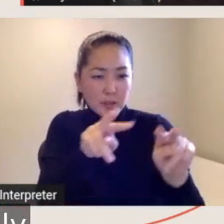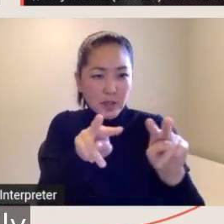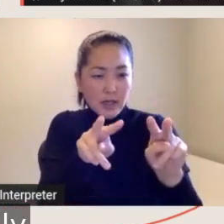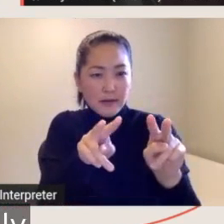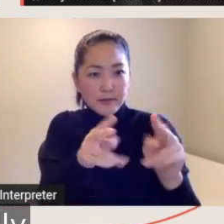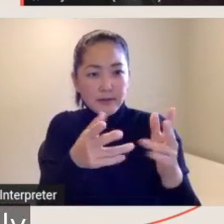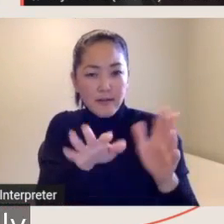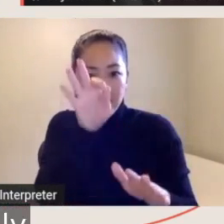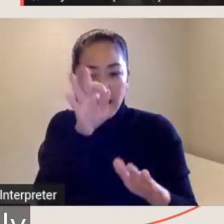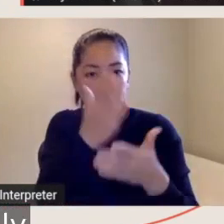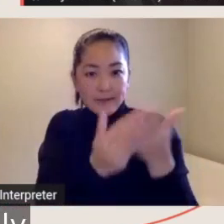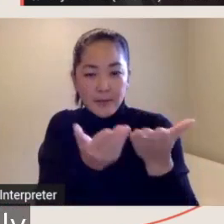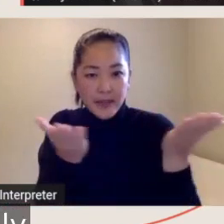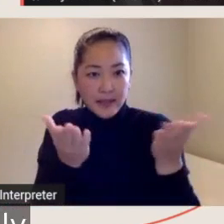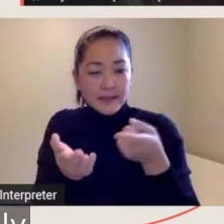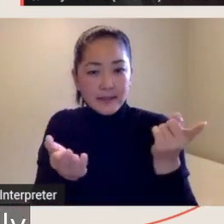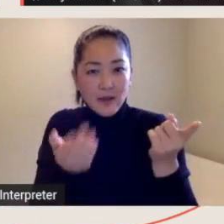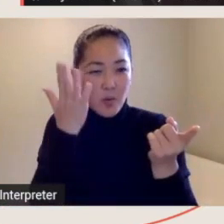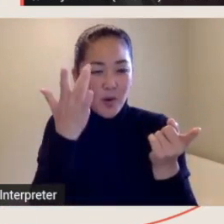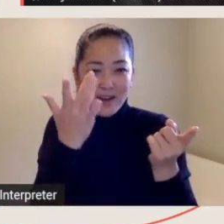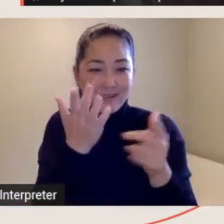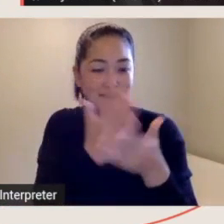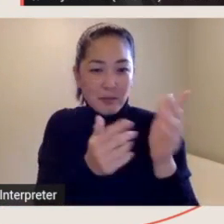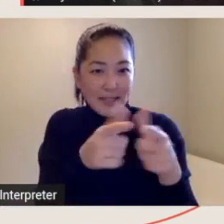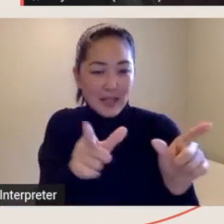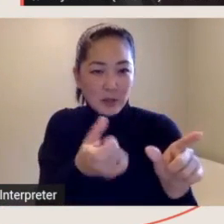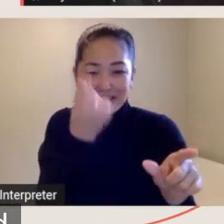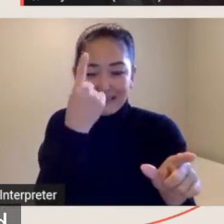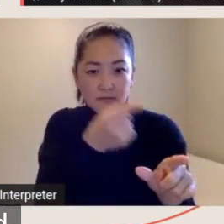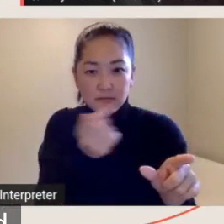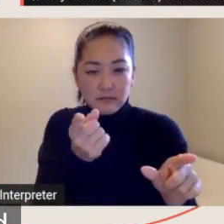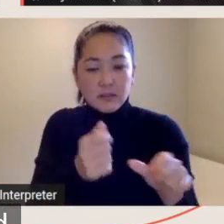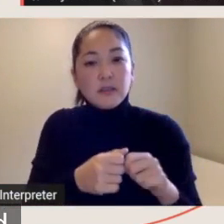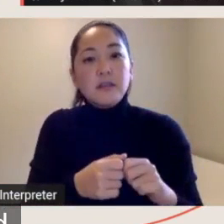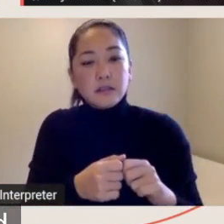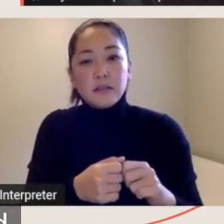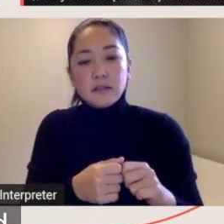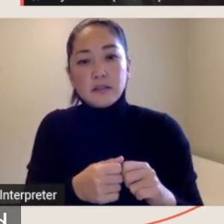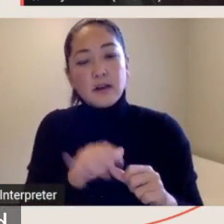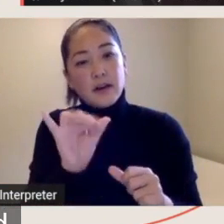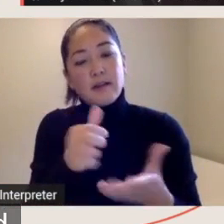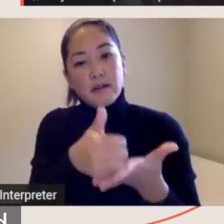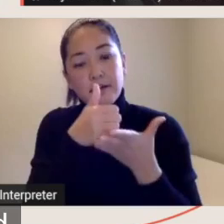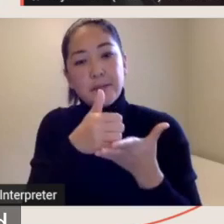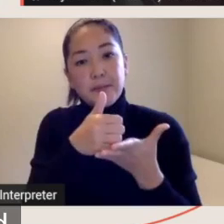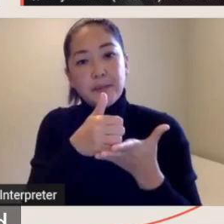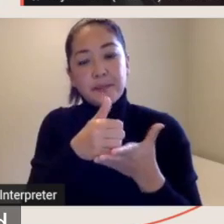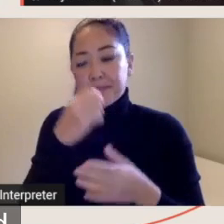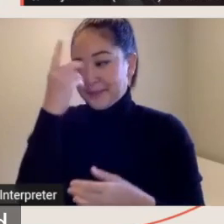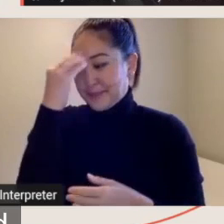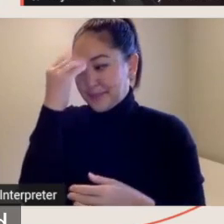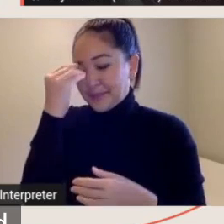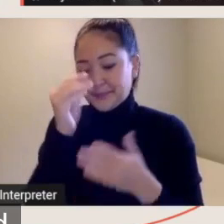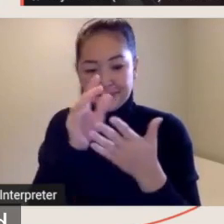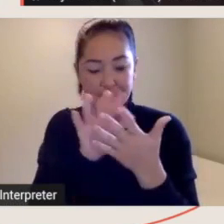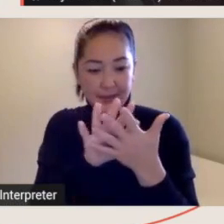obviously, because we couldn't really understand their dialogue in details. And so that also helped us to think about the